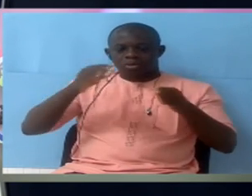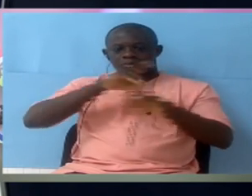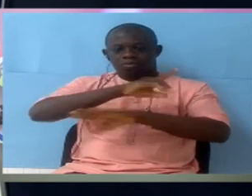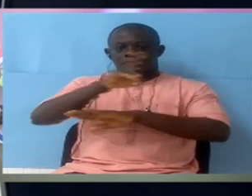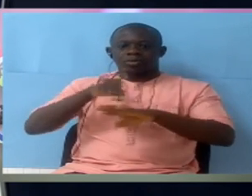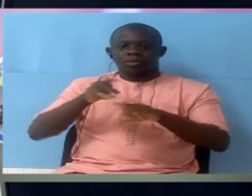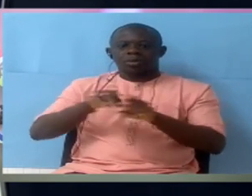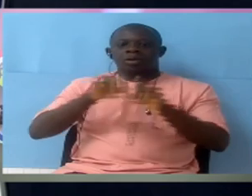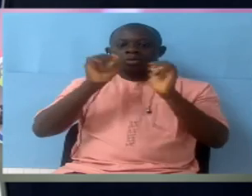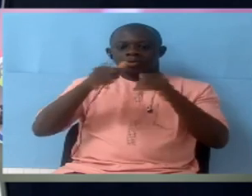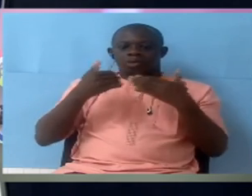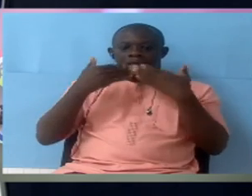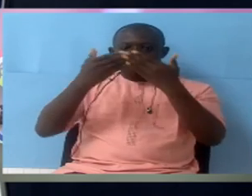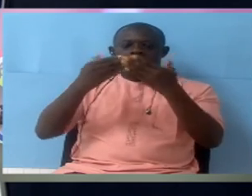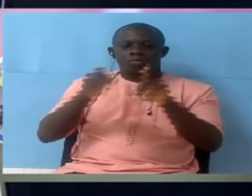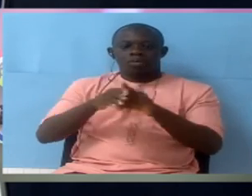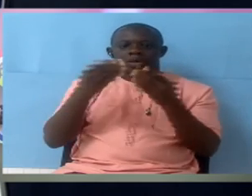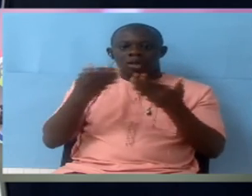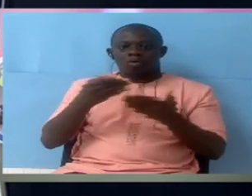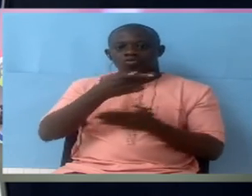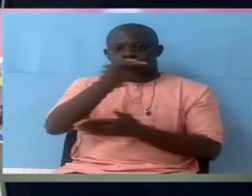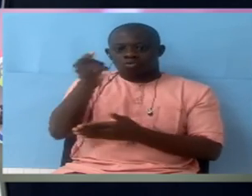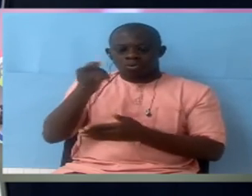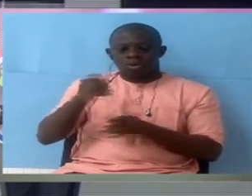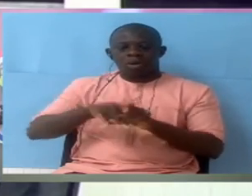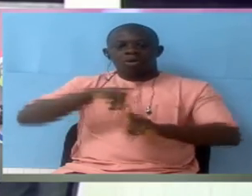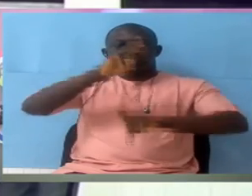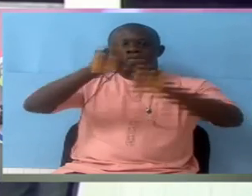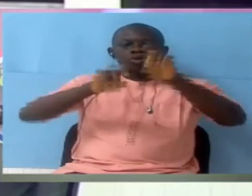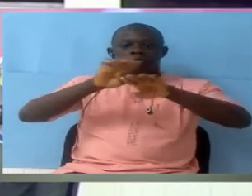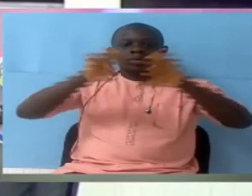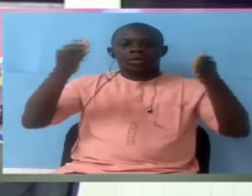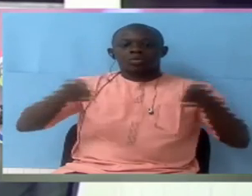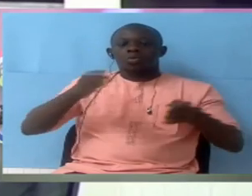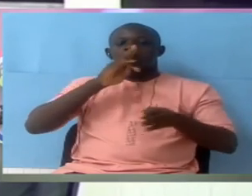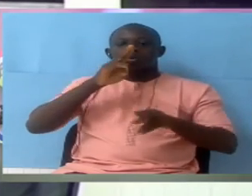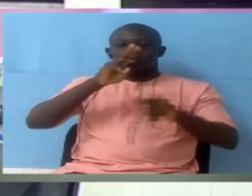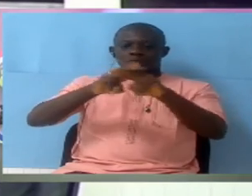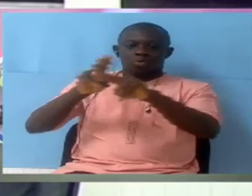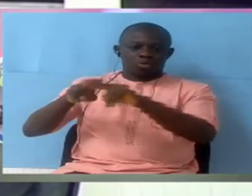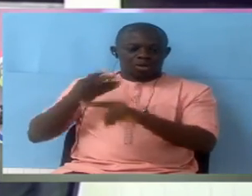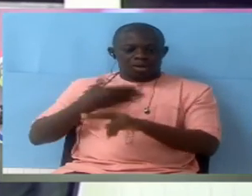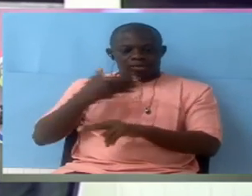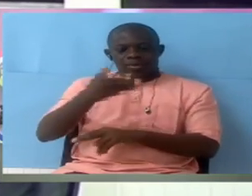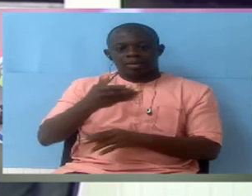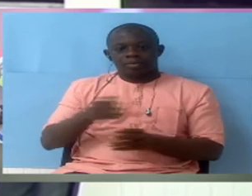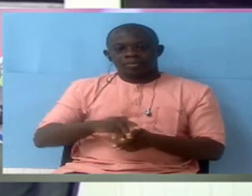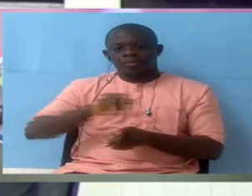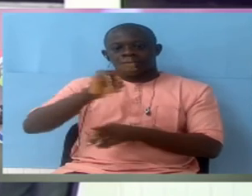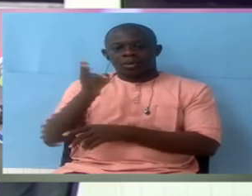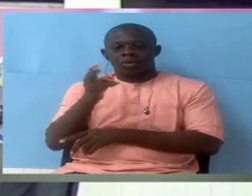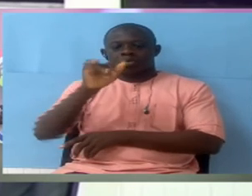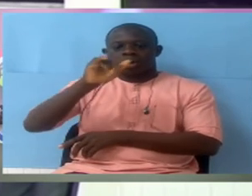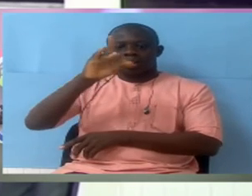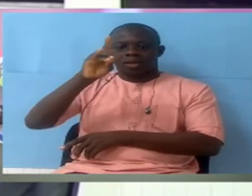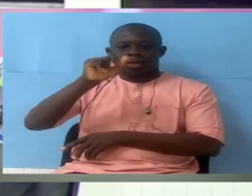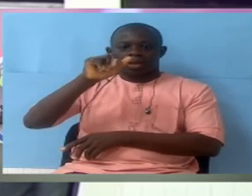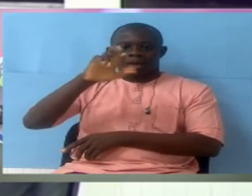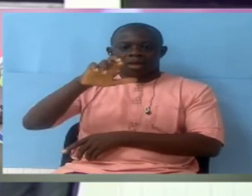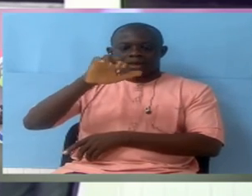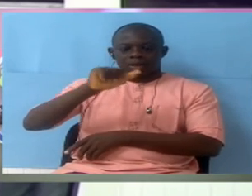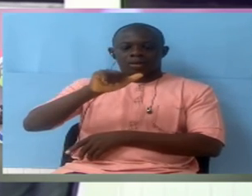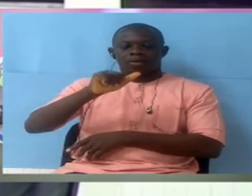us the composition of this panel you were led with? Ndax mun nga ñoo wax ñana téwon ci panel bobu. Haidara. Haidara fa